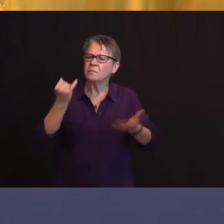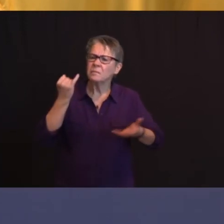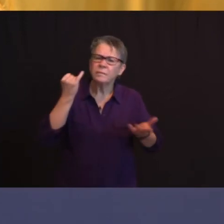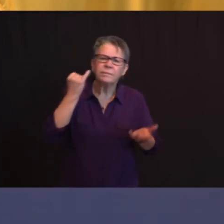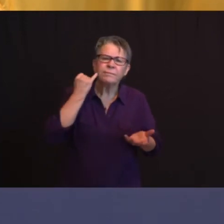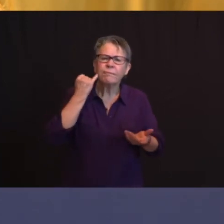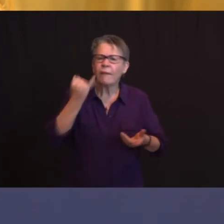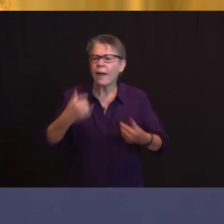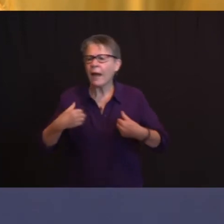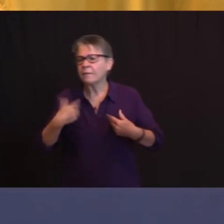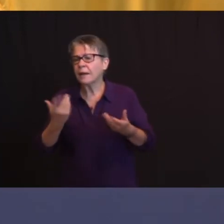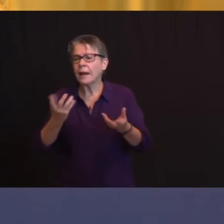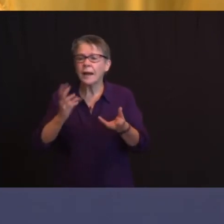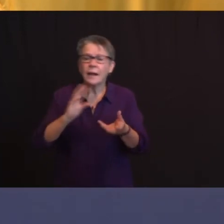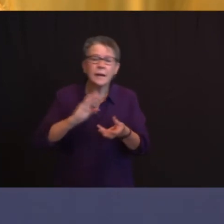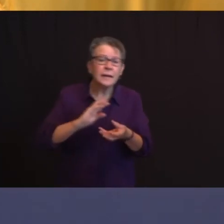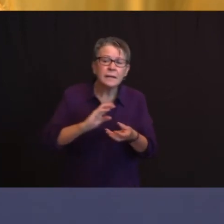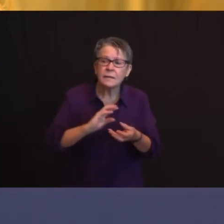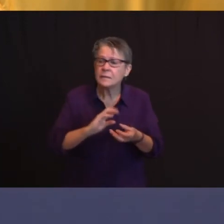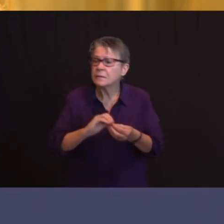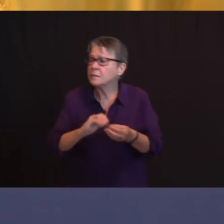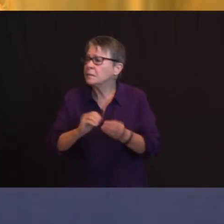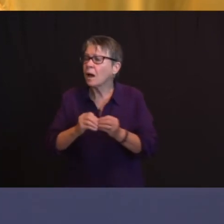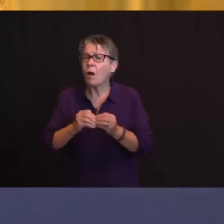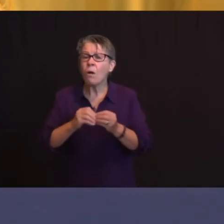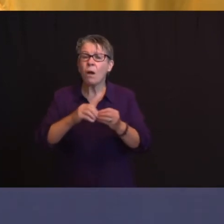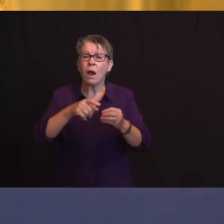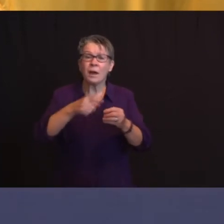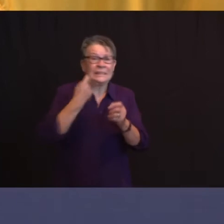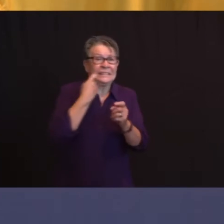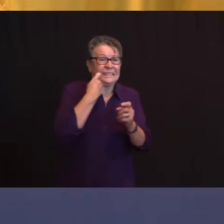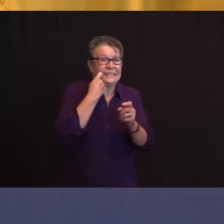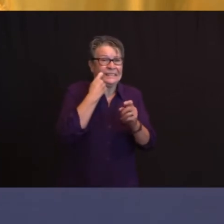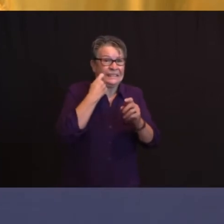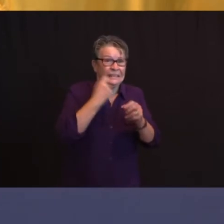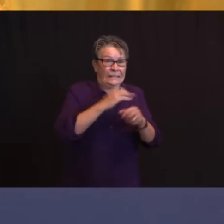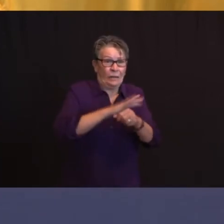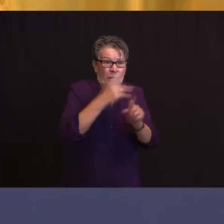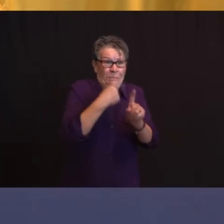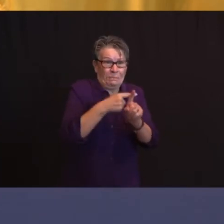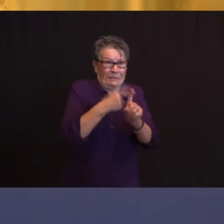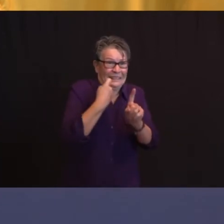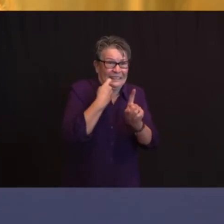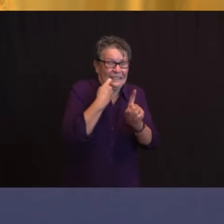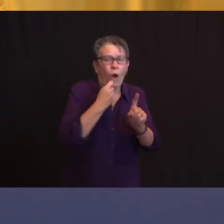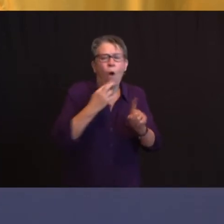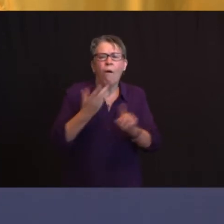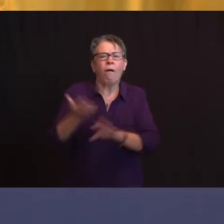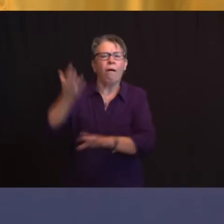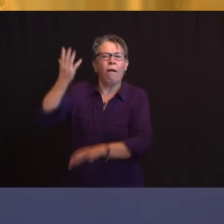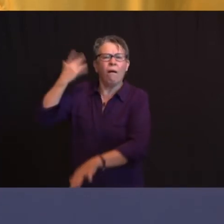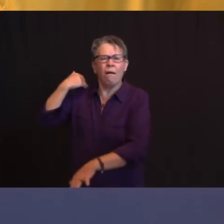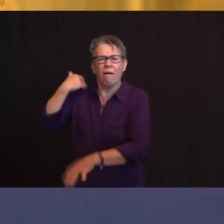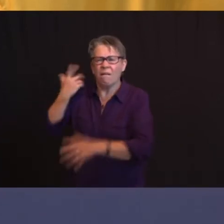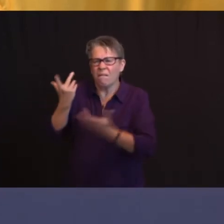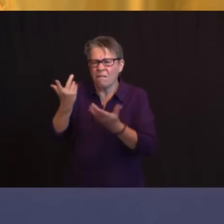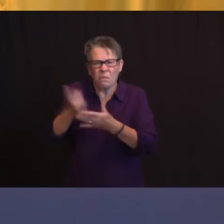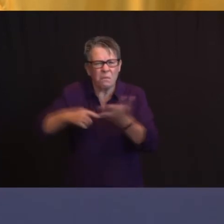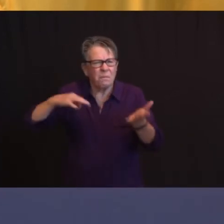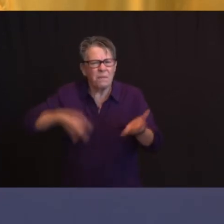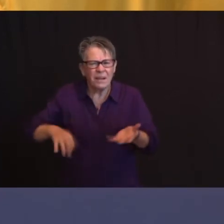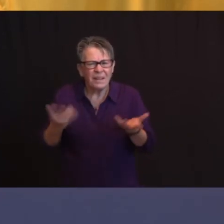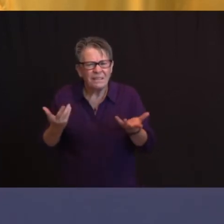update if you can on the situation in the hospitals, diverts, how we're looking as far as beds, because we see about 2,400 cases, but